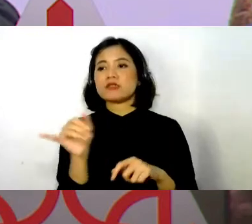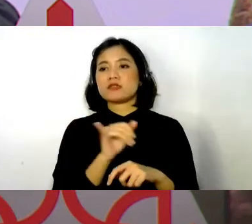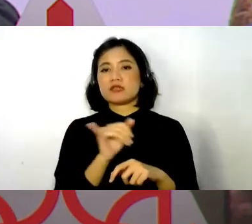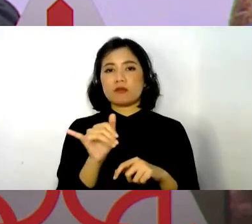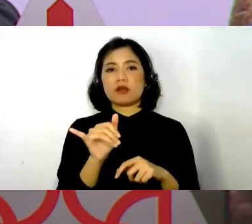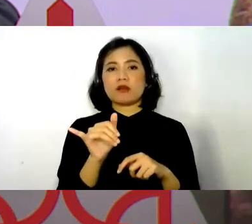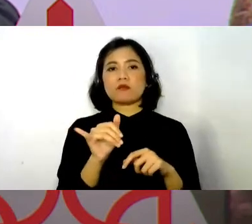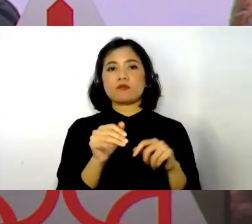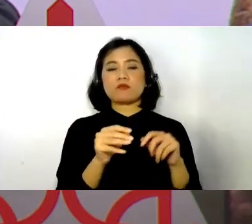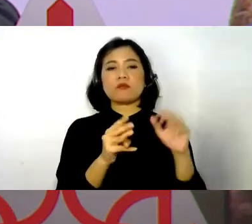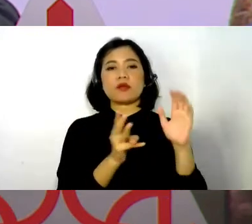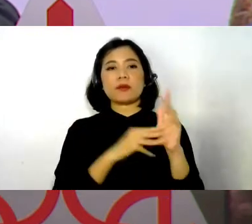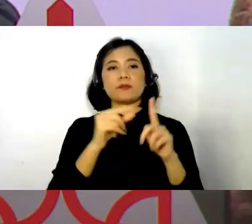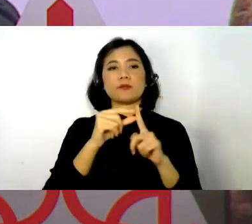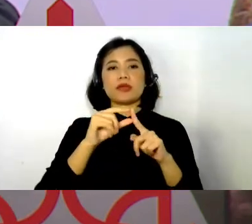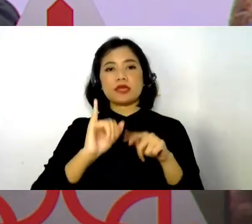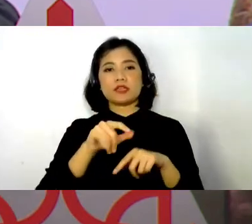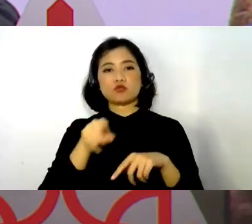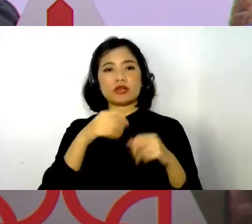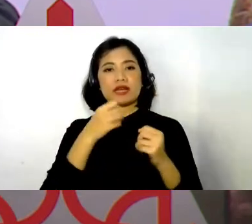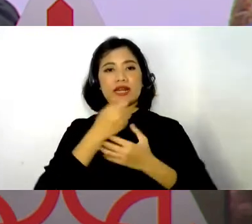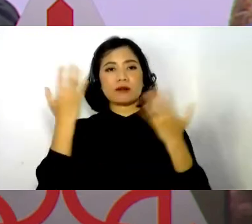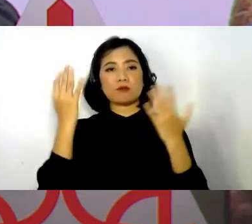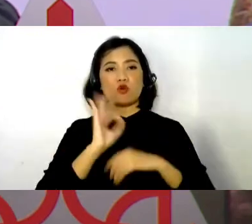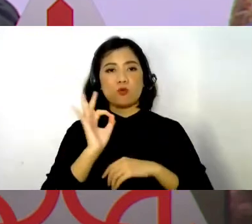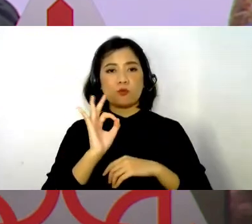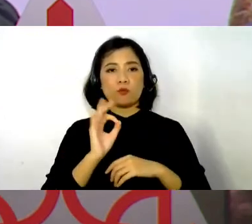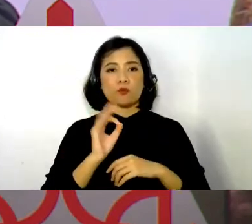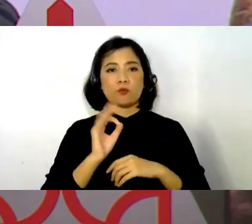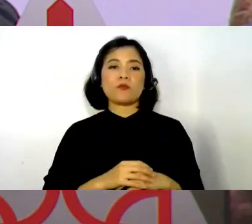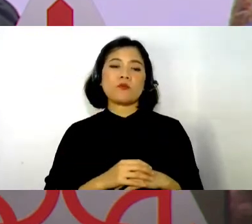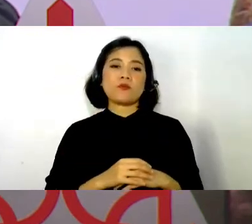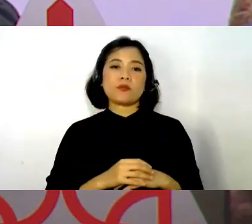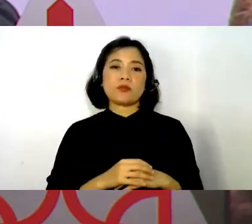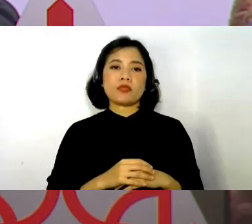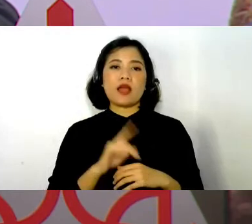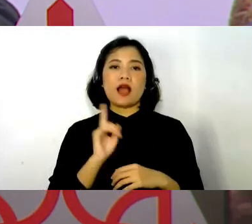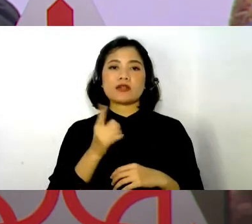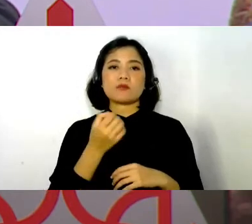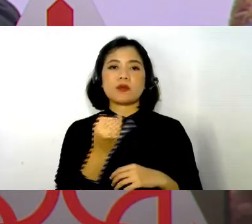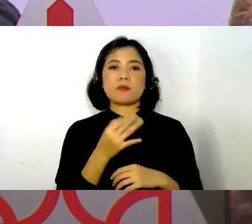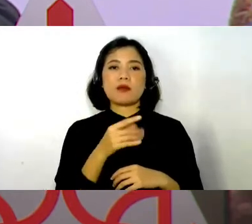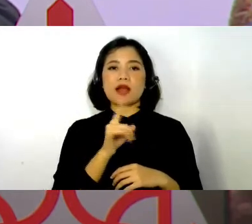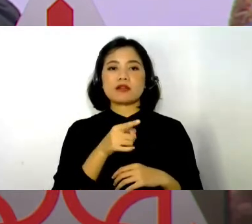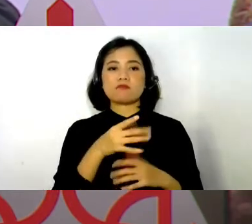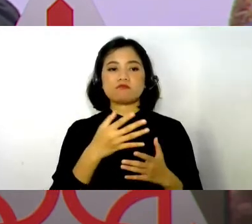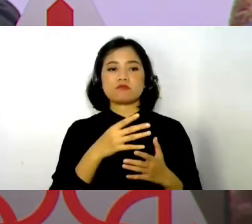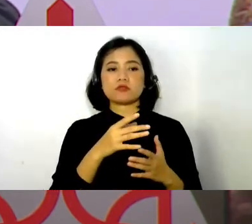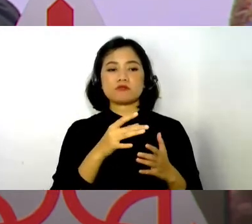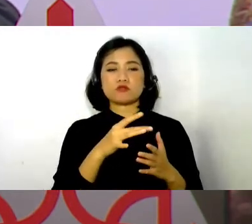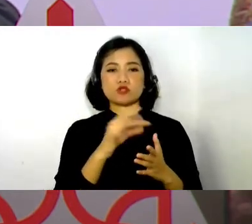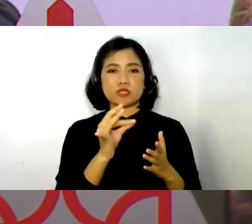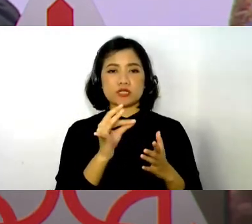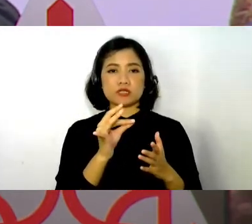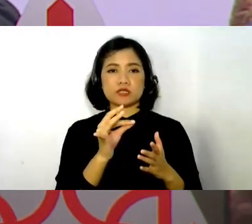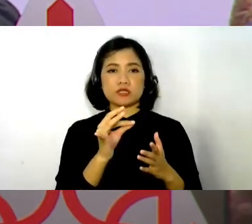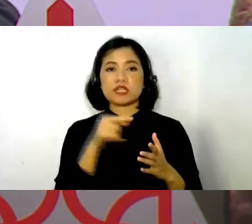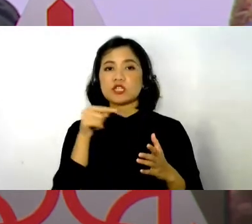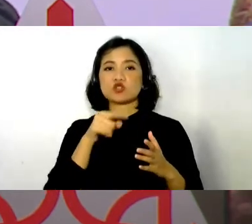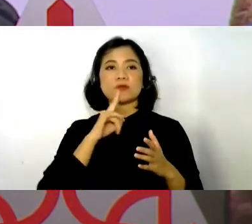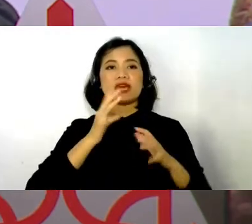from the poor actually help improve the program targeting, because if they know what they are entitled to, let's say I receive 10 kilos of